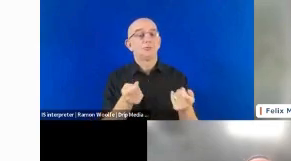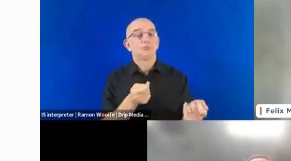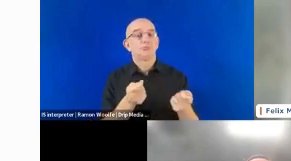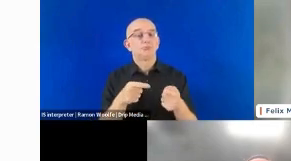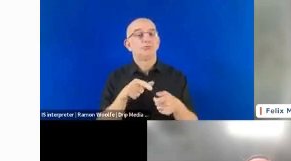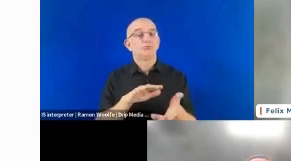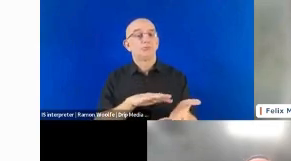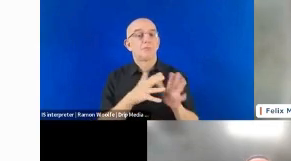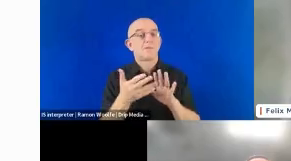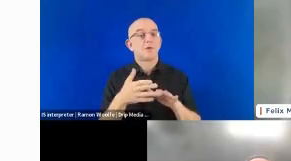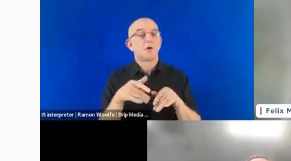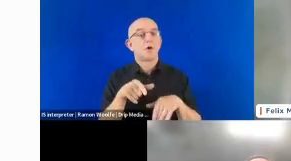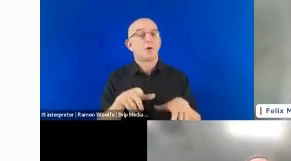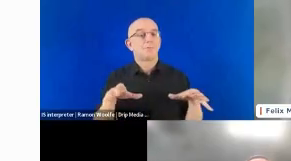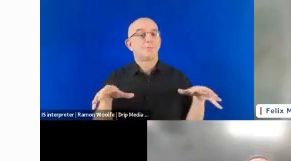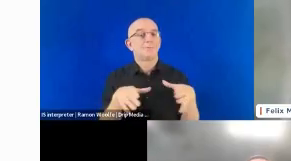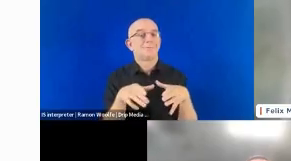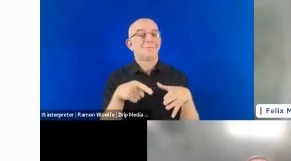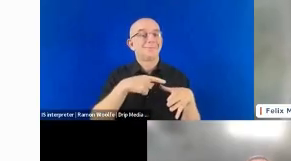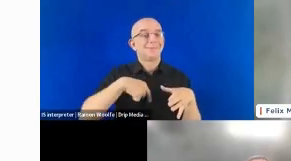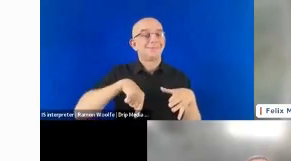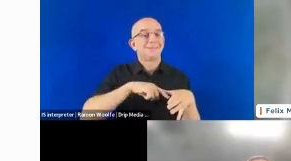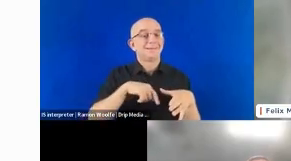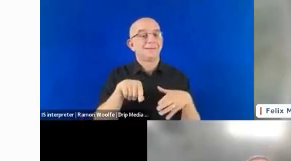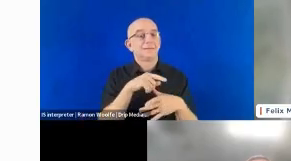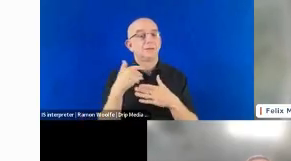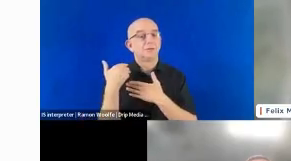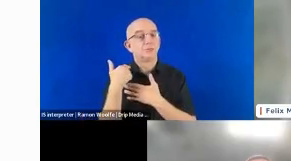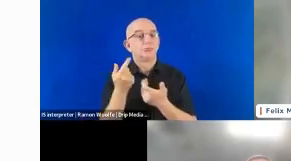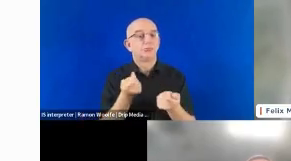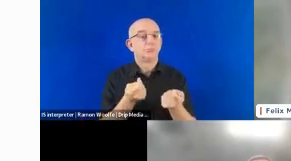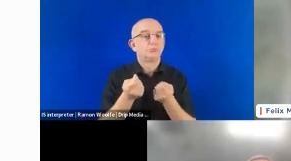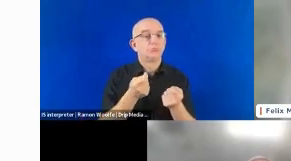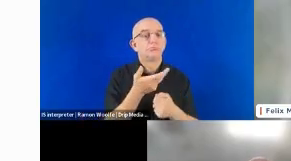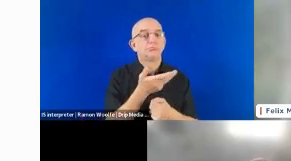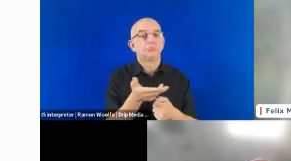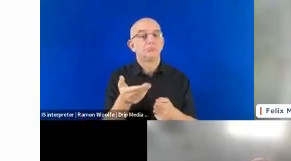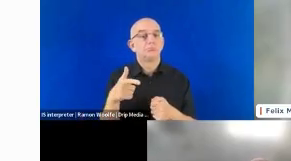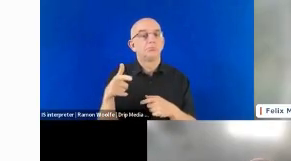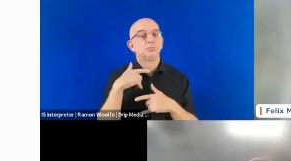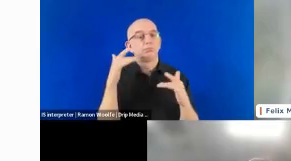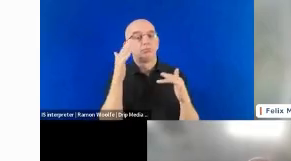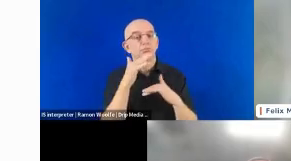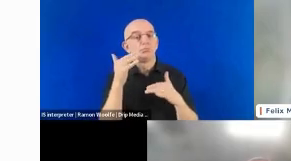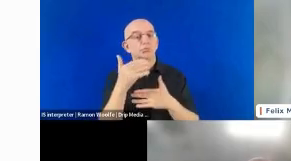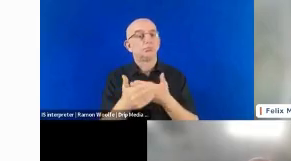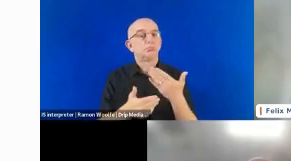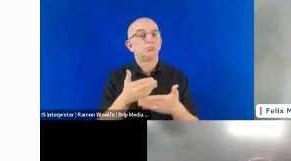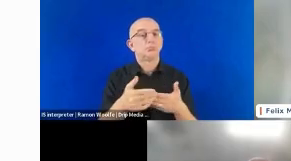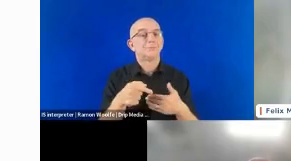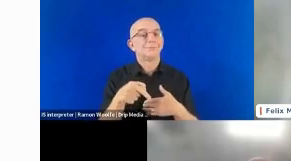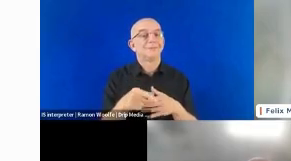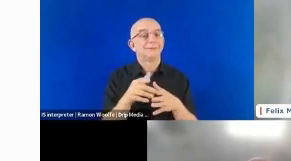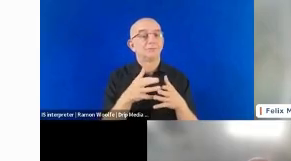can play a resource mobilization role.